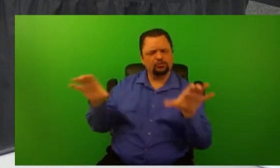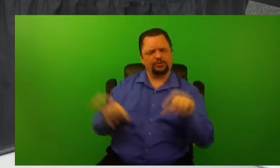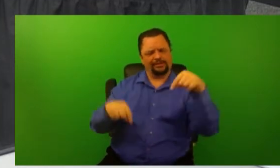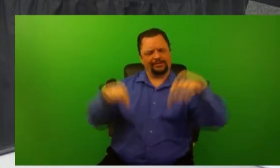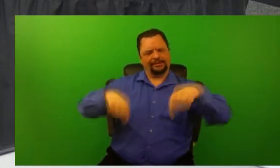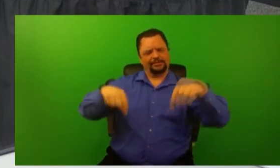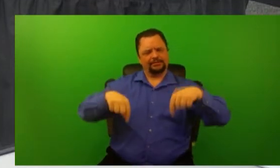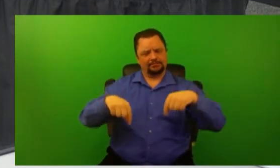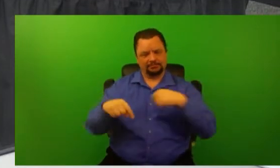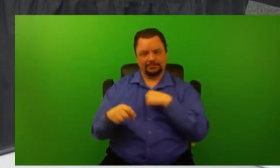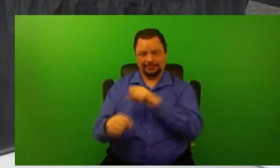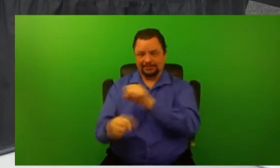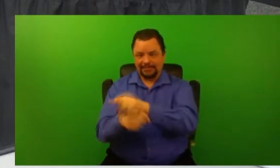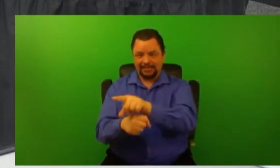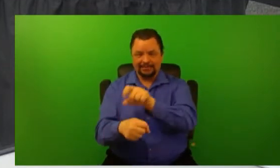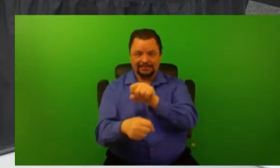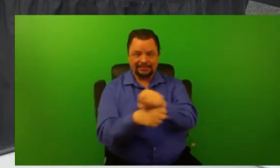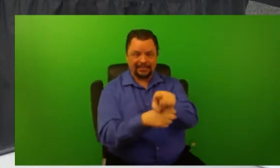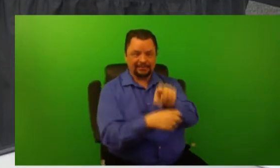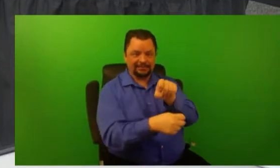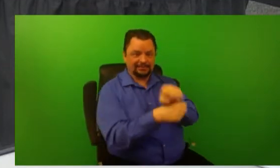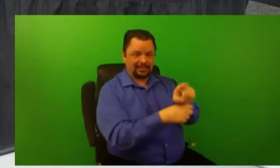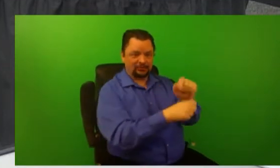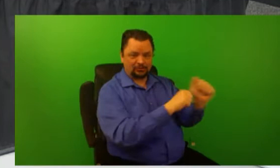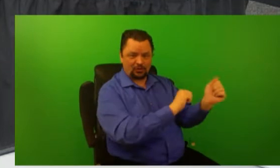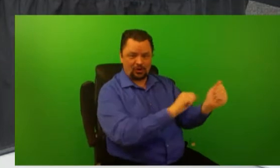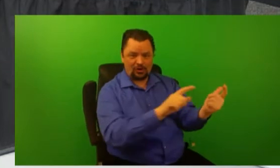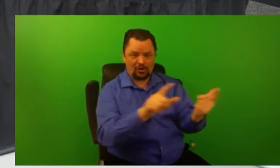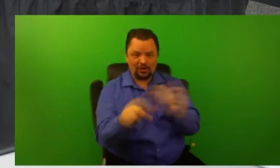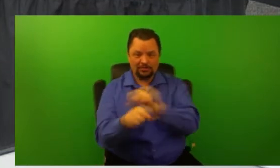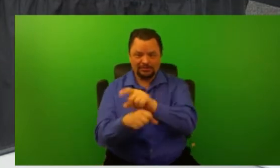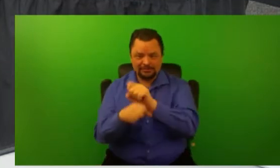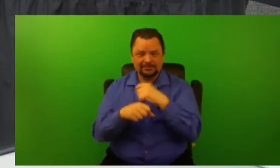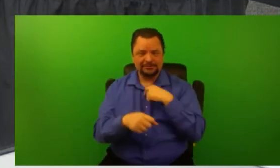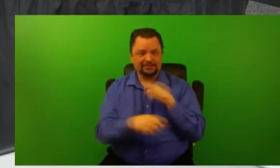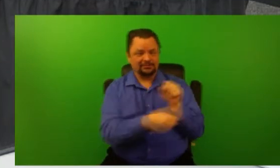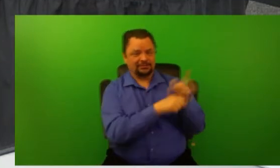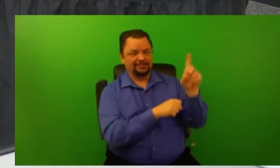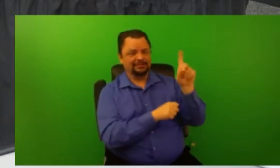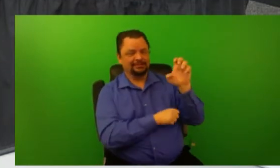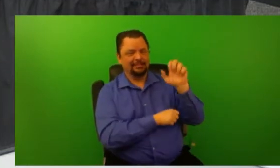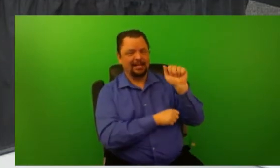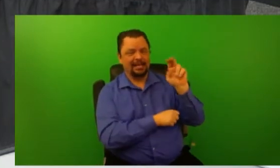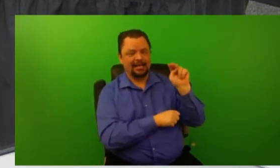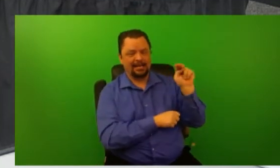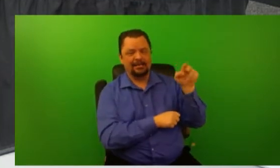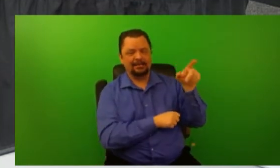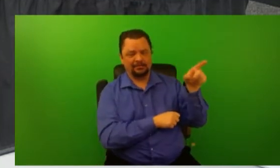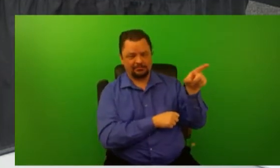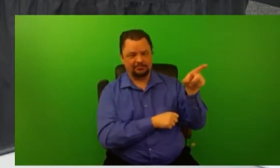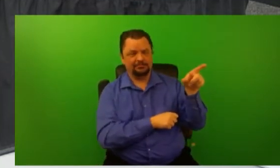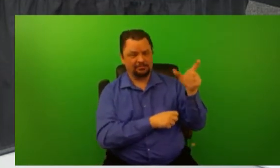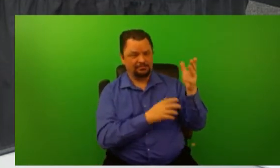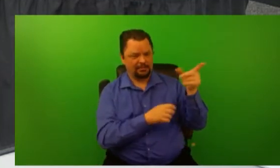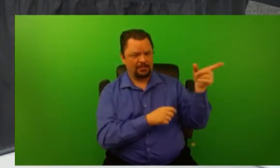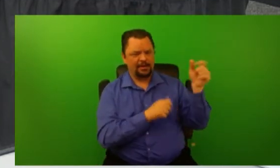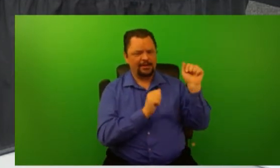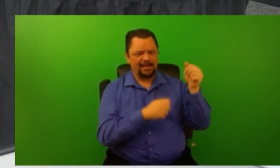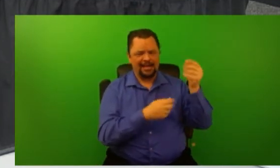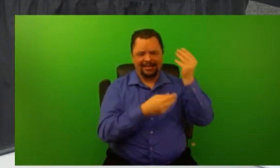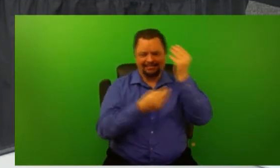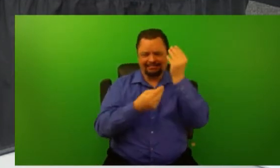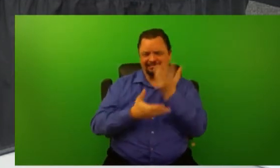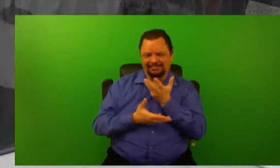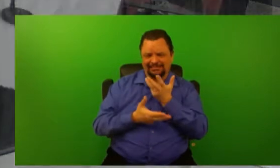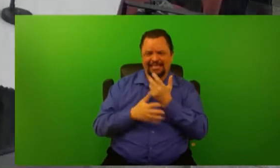else and told them I was doing it, but we could send it to Deanne, and then she could tell everybody, hey, Dr. Turbush is taking care of the students.